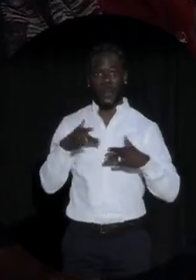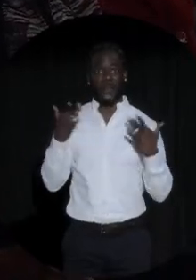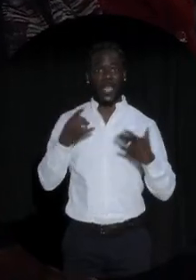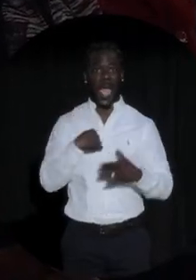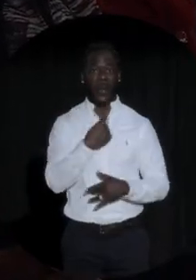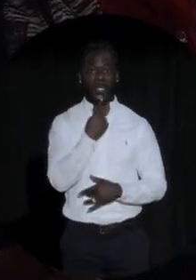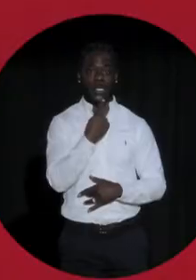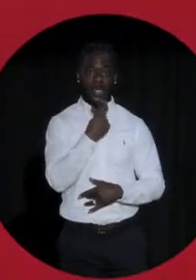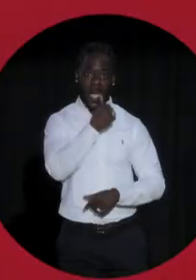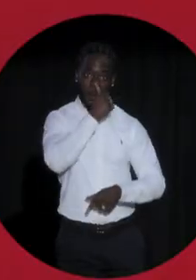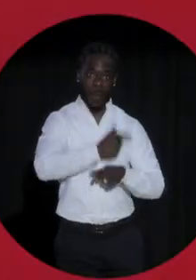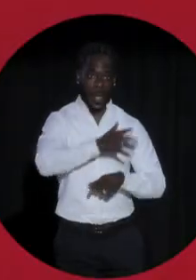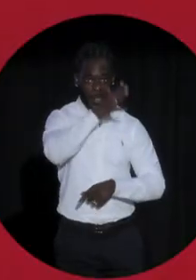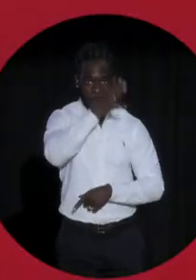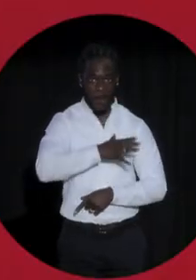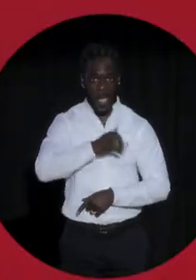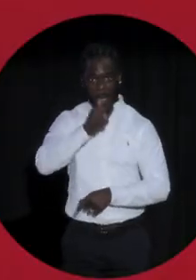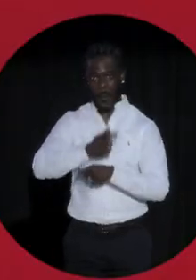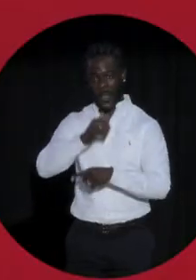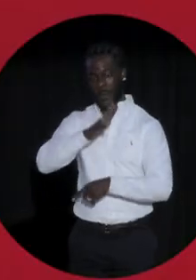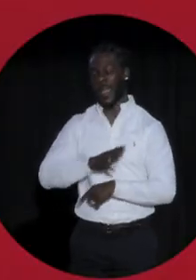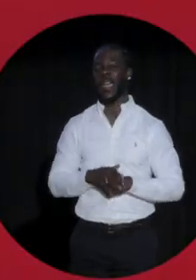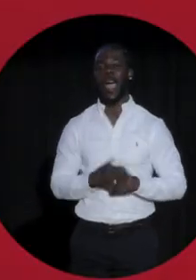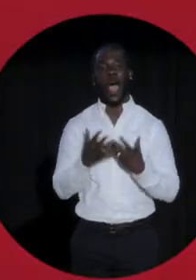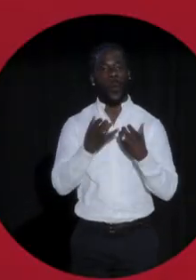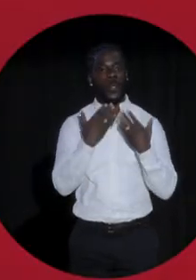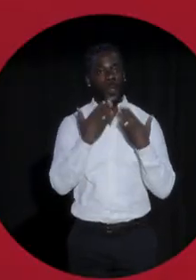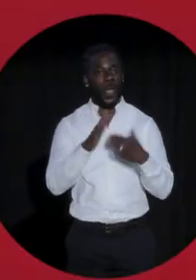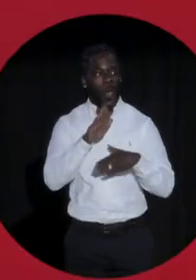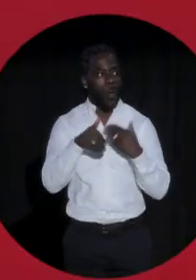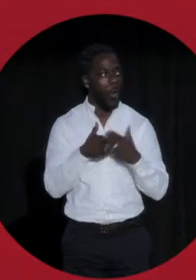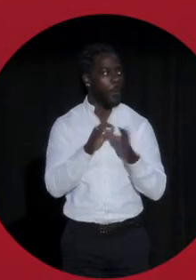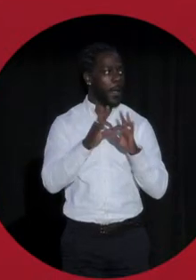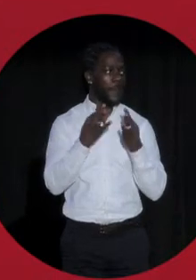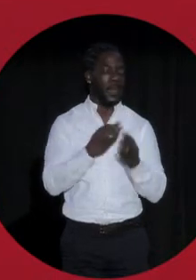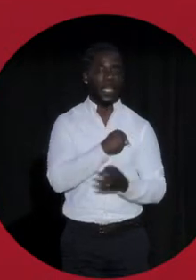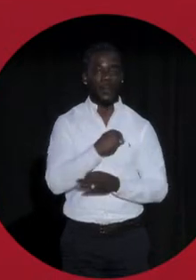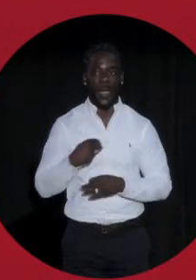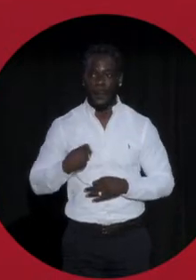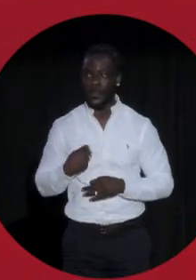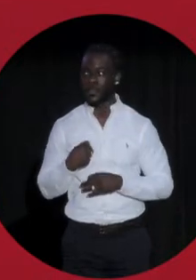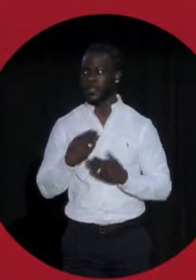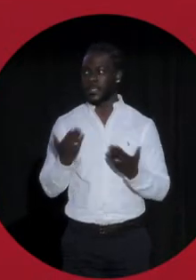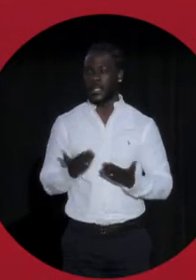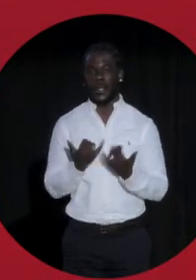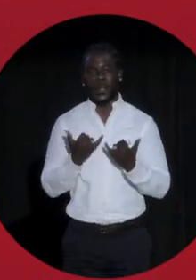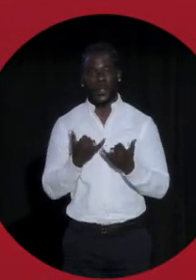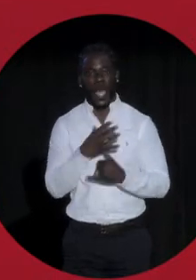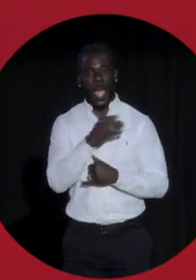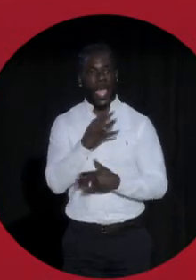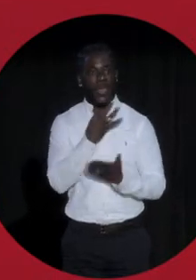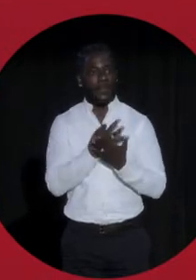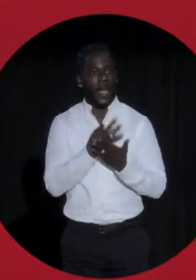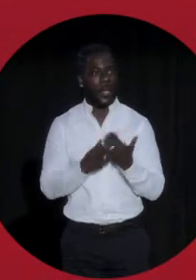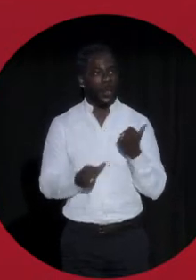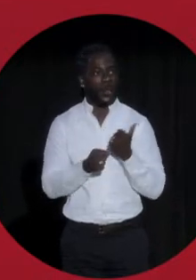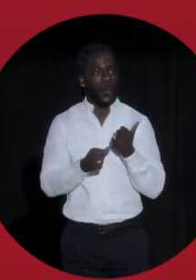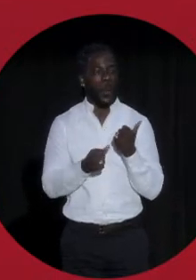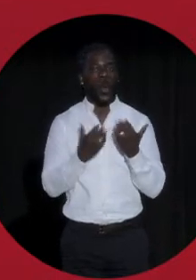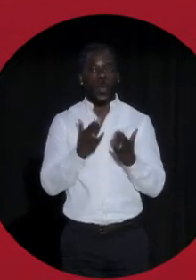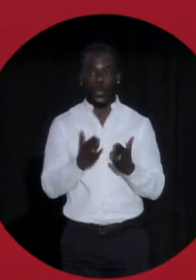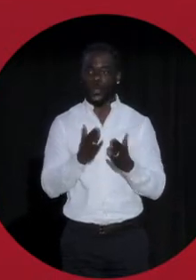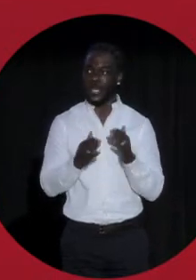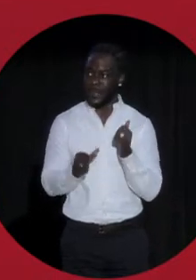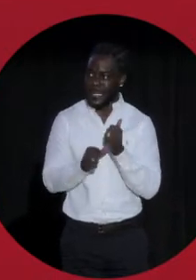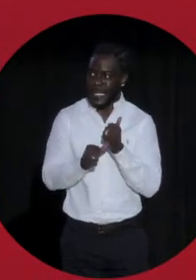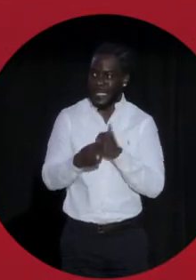I especially wish to thank all my family members and the volunteers of the People's Movement and the financial supporters that assisted not